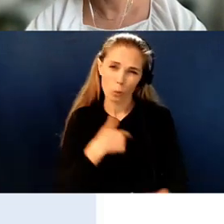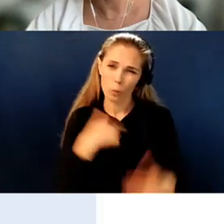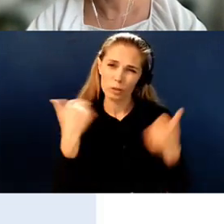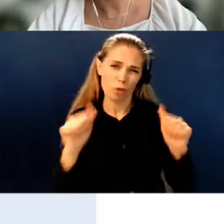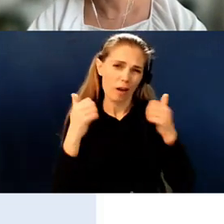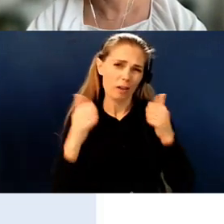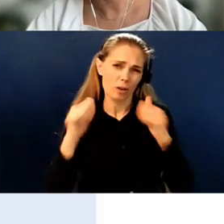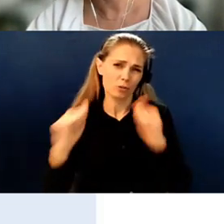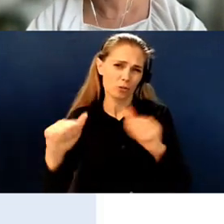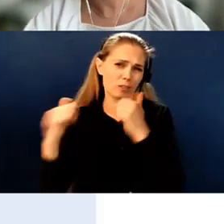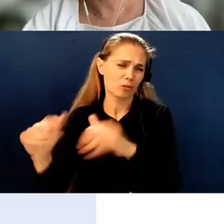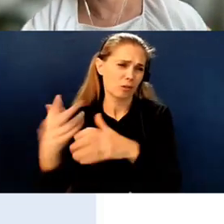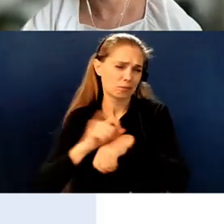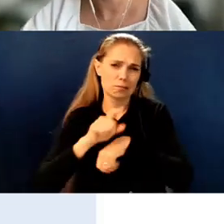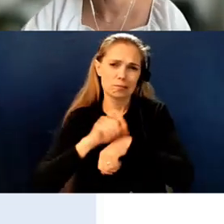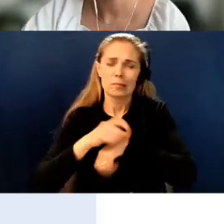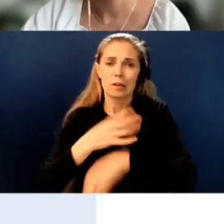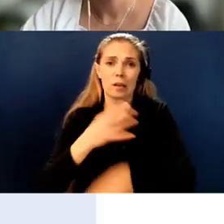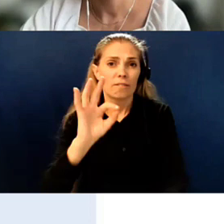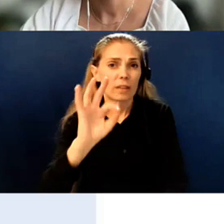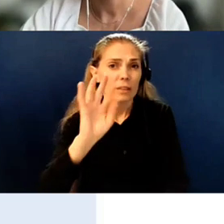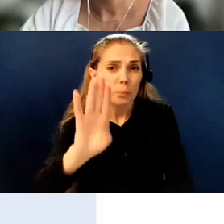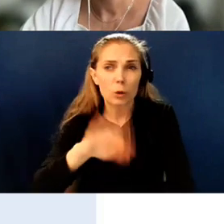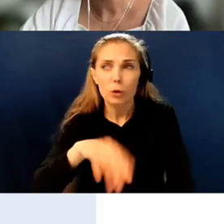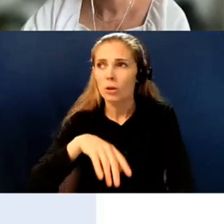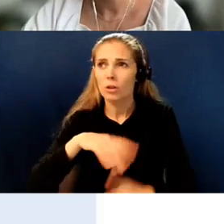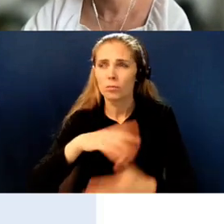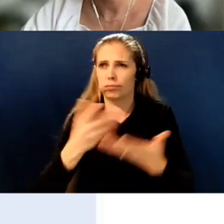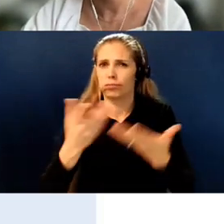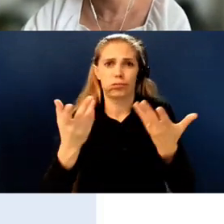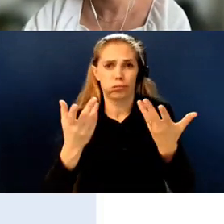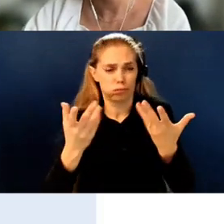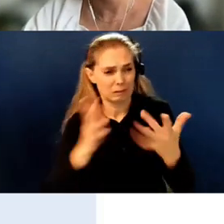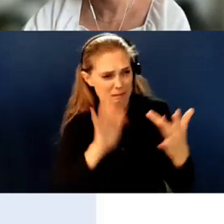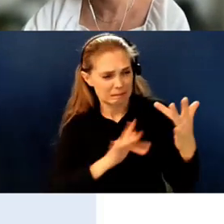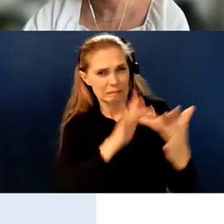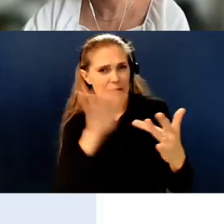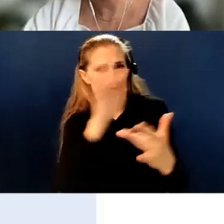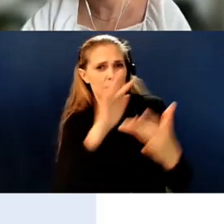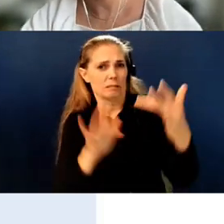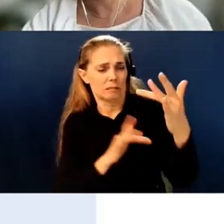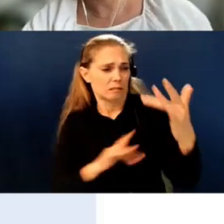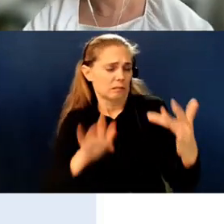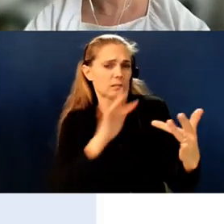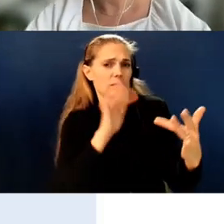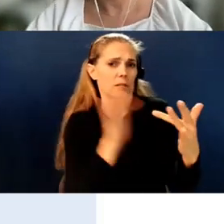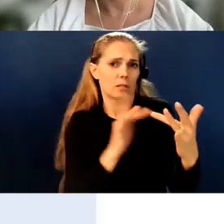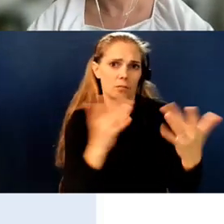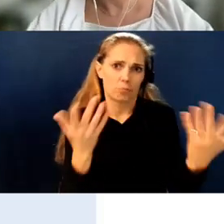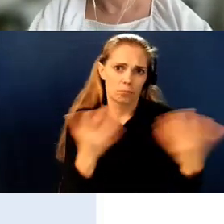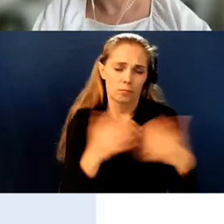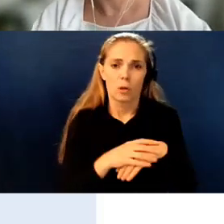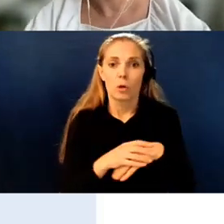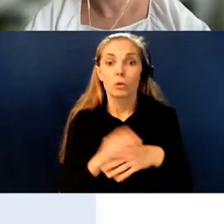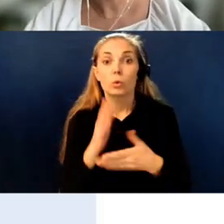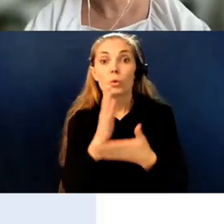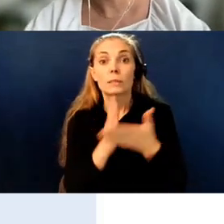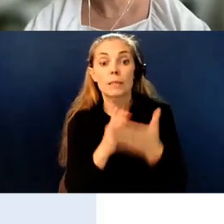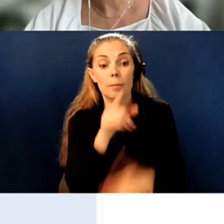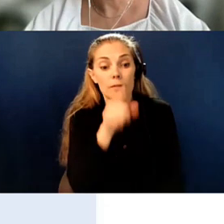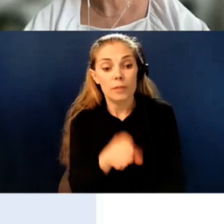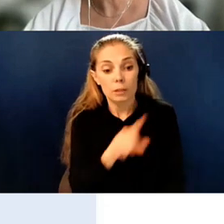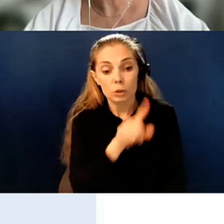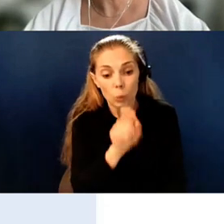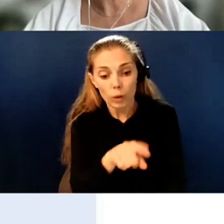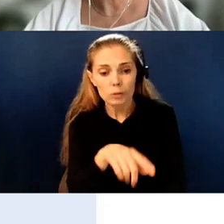Facebook messages, like you name it, we try it. And so for some of these questions like cell phone, is it a cell phone or, you know, I would just